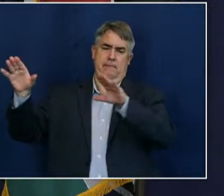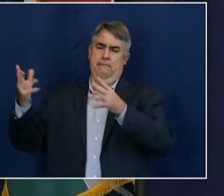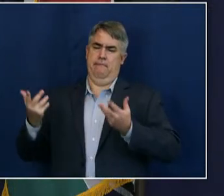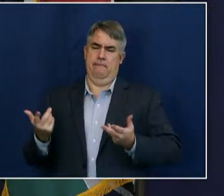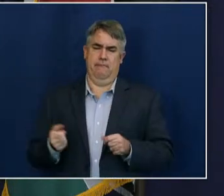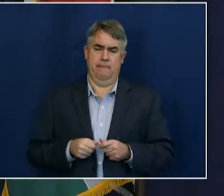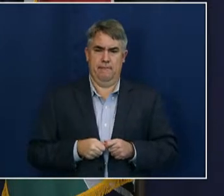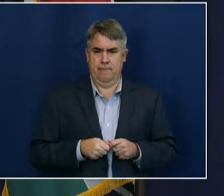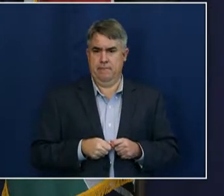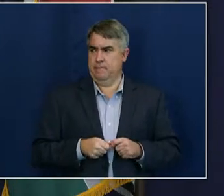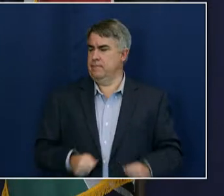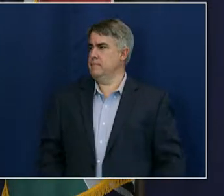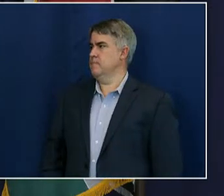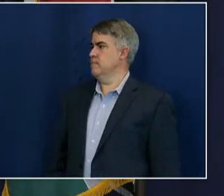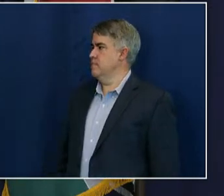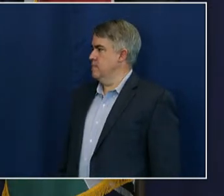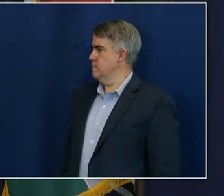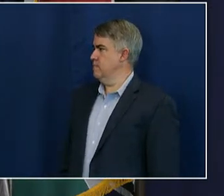well.